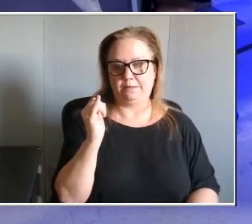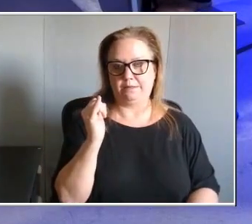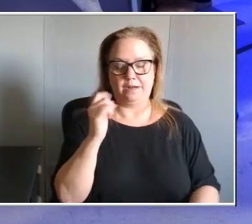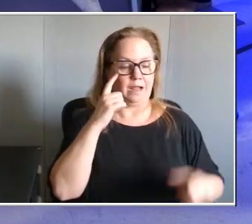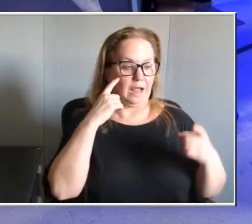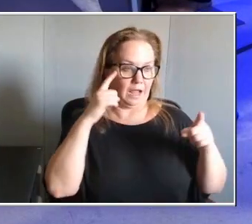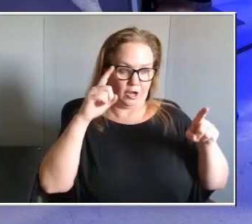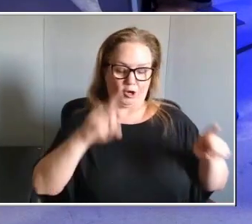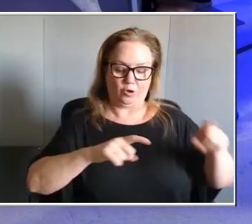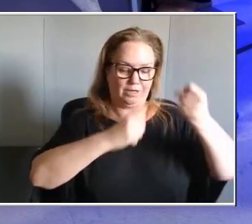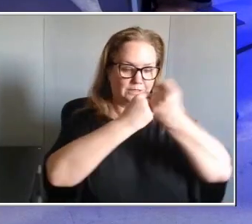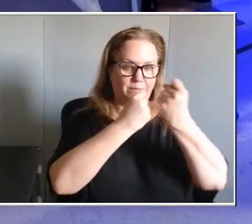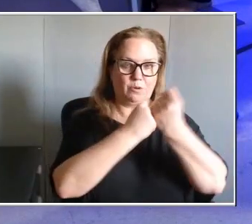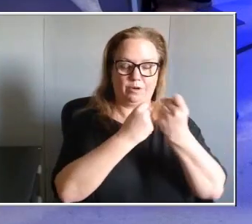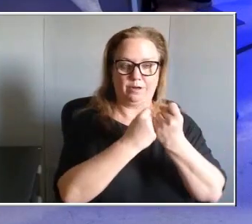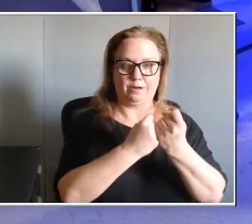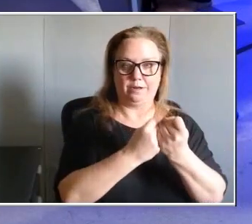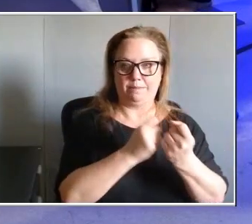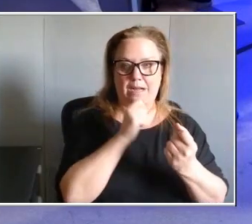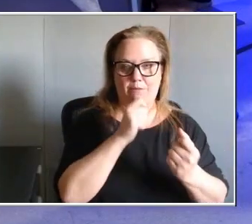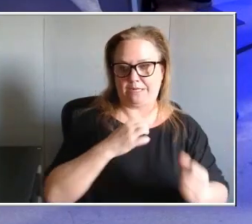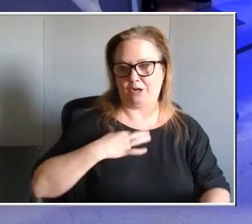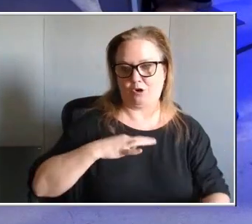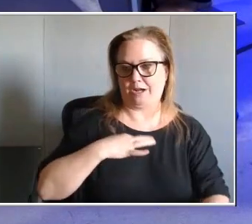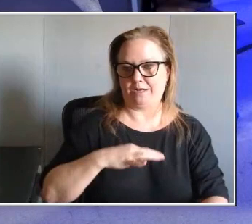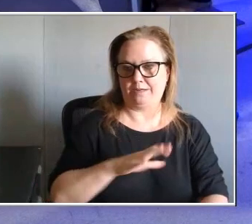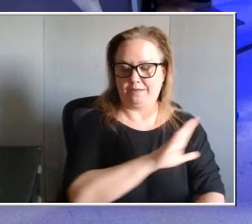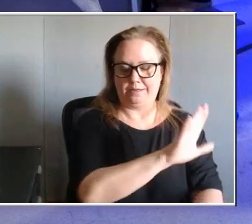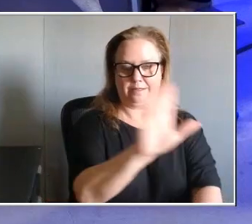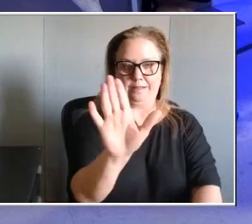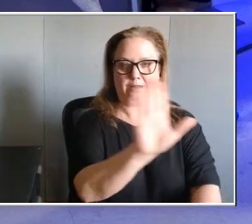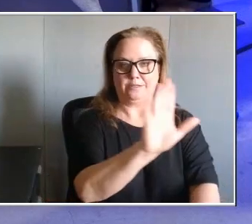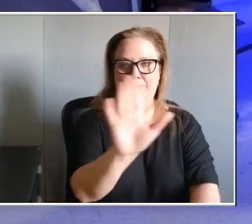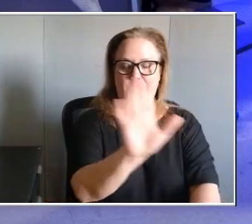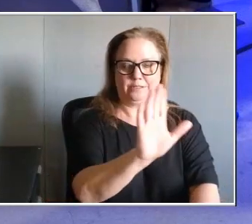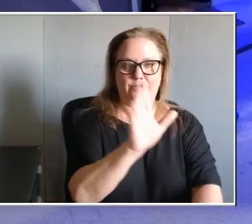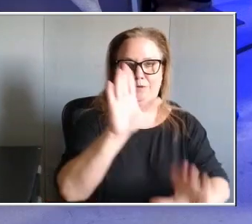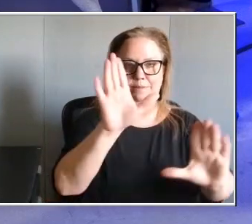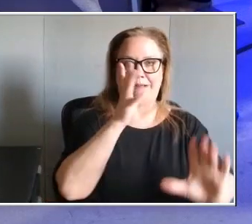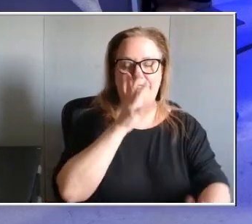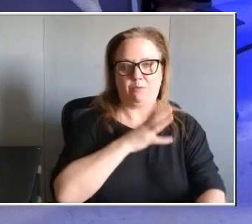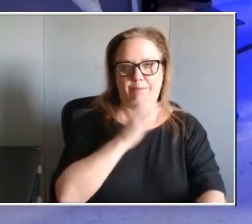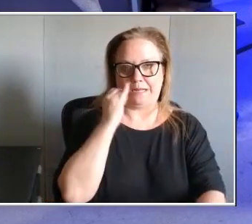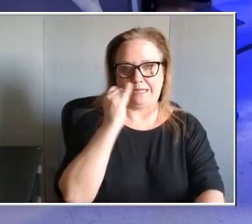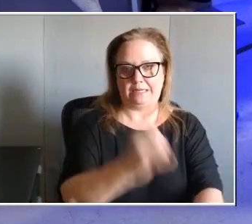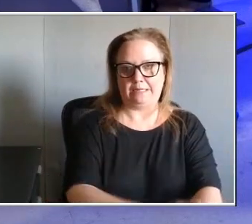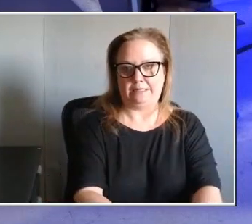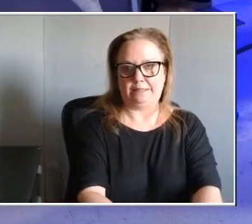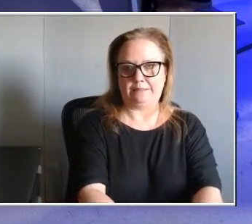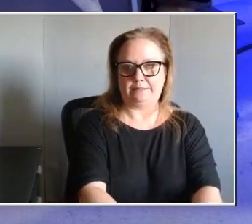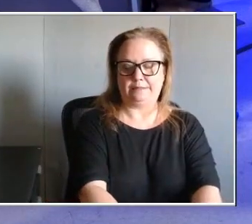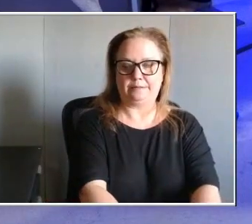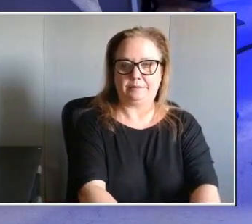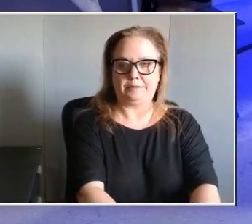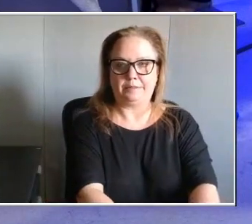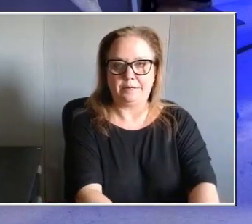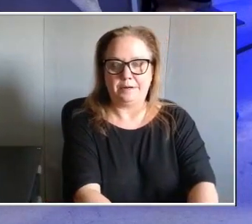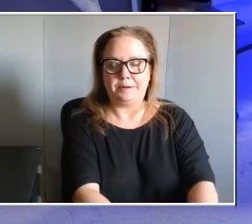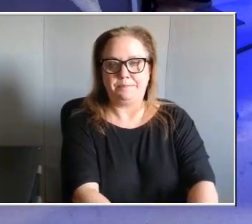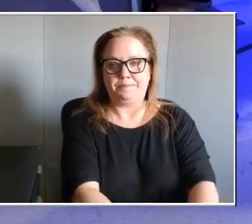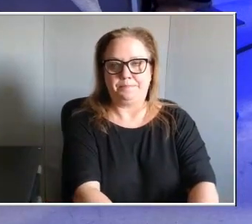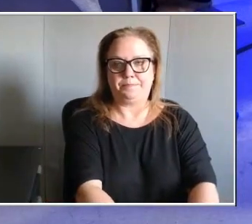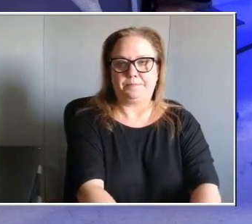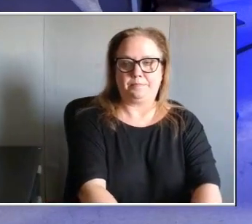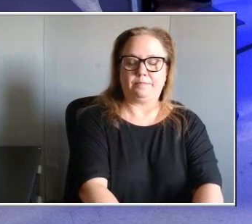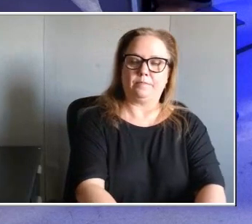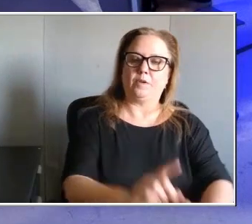agreed and supported, but I will not take any credit for this. This is really these two amazing women's ideas. Kind and appreciate it. But what